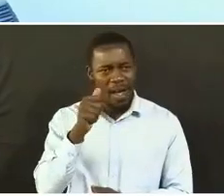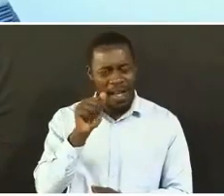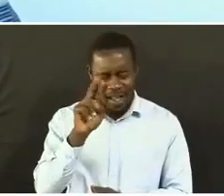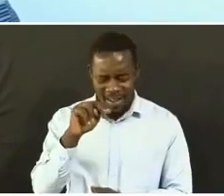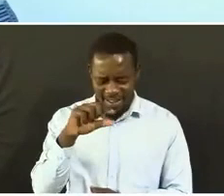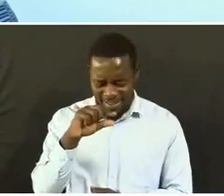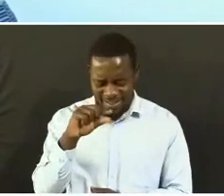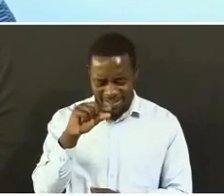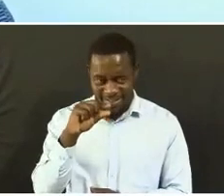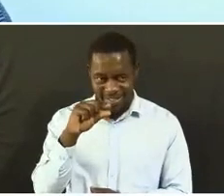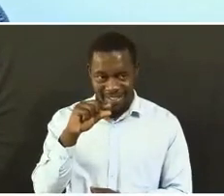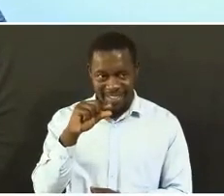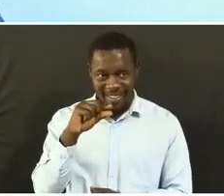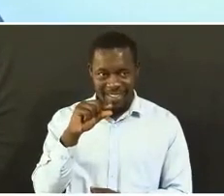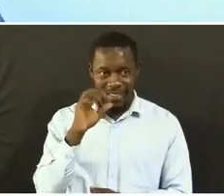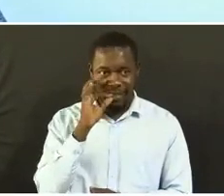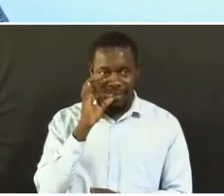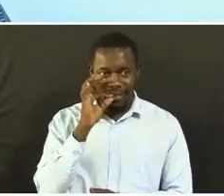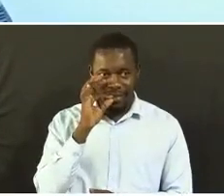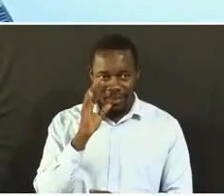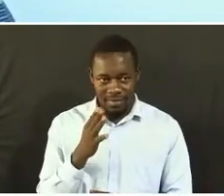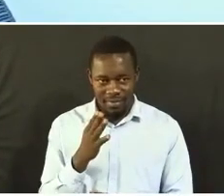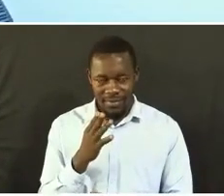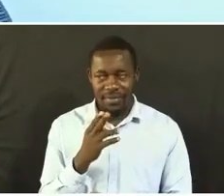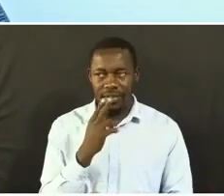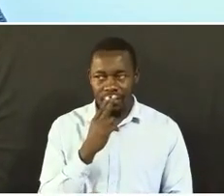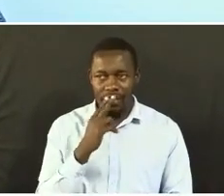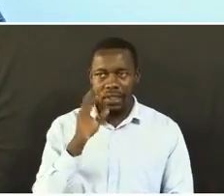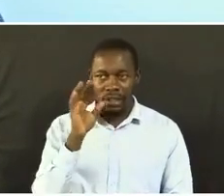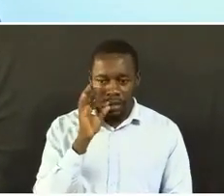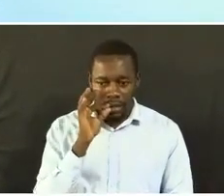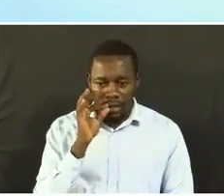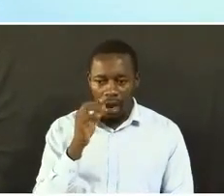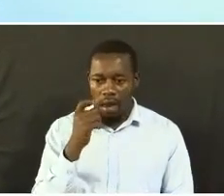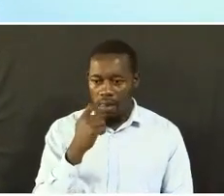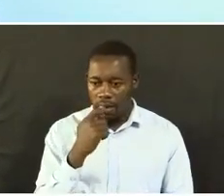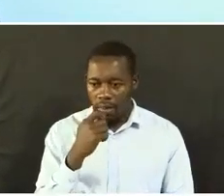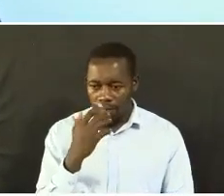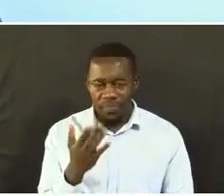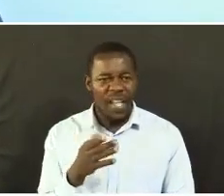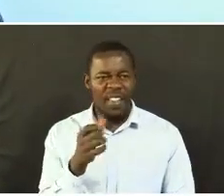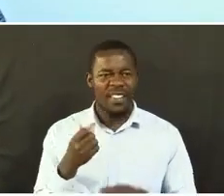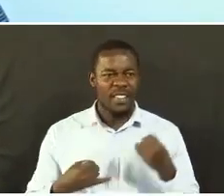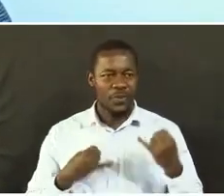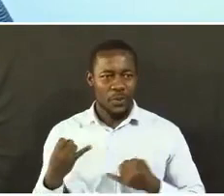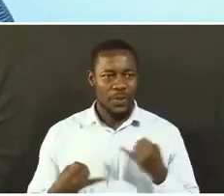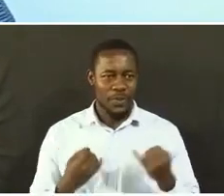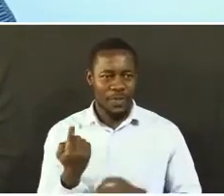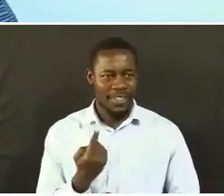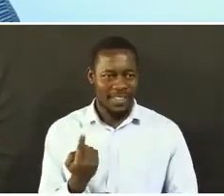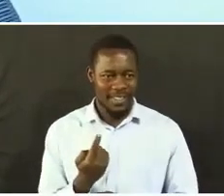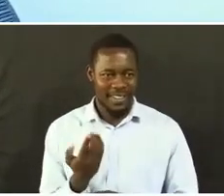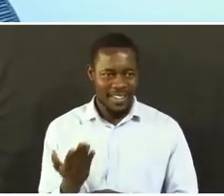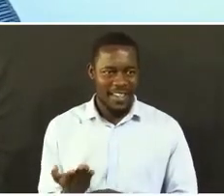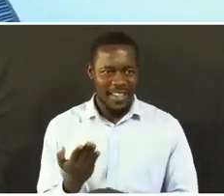but instead they are being used for recreational purposes. And by taking them for recreational purposes, people are